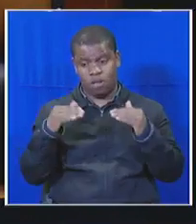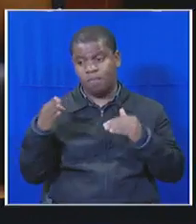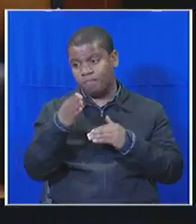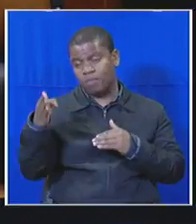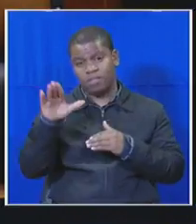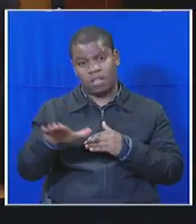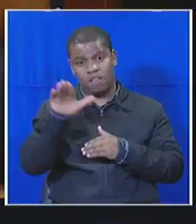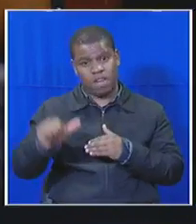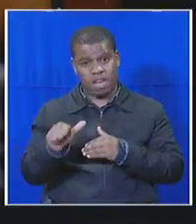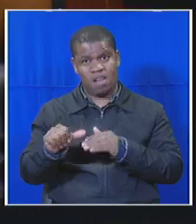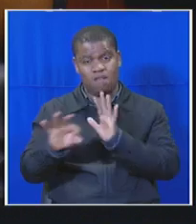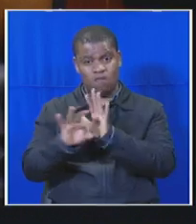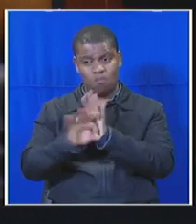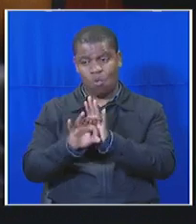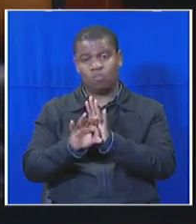Yes, honorable member, the